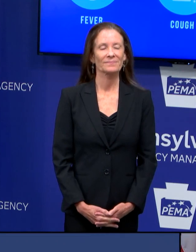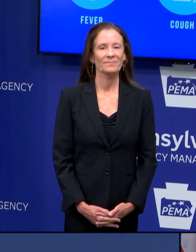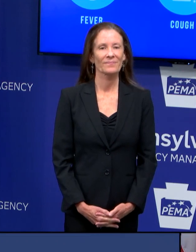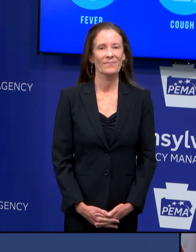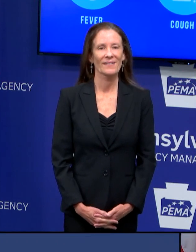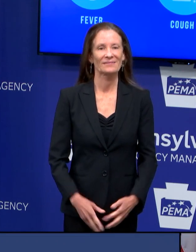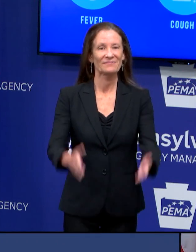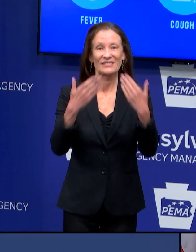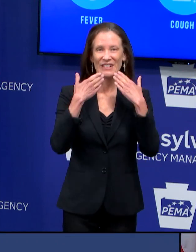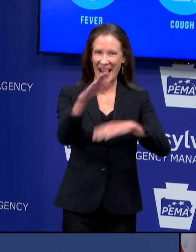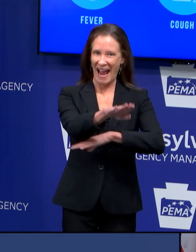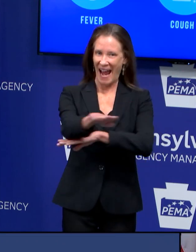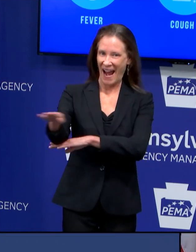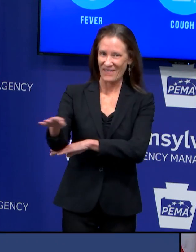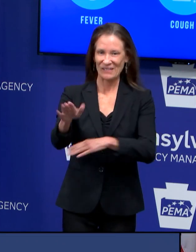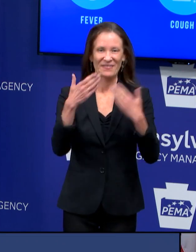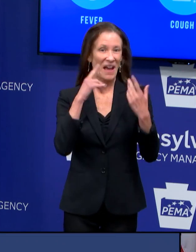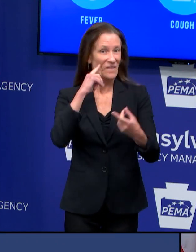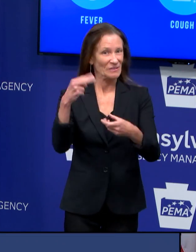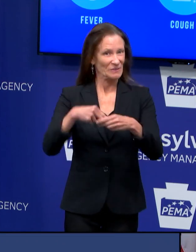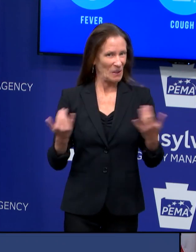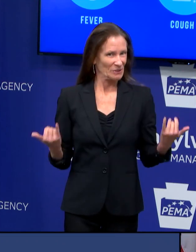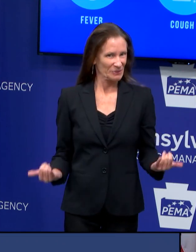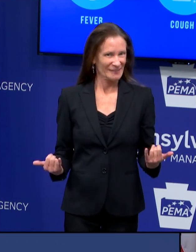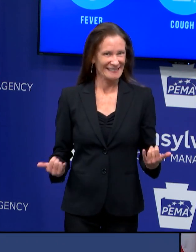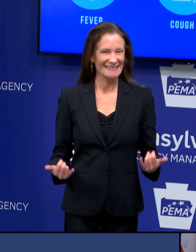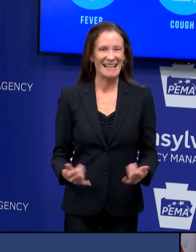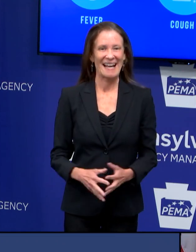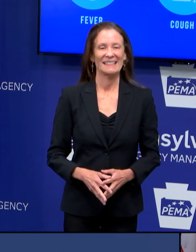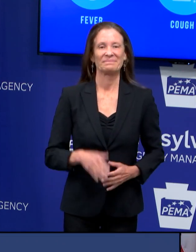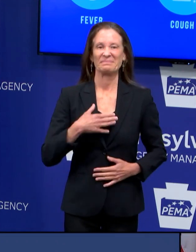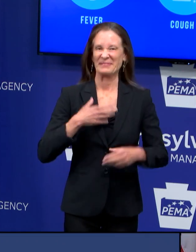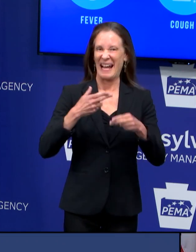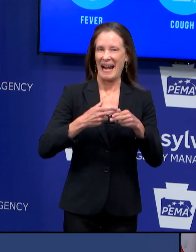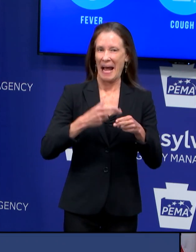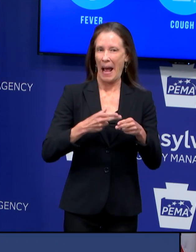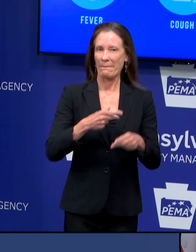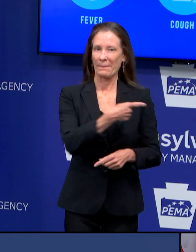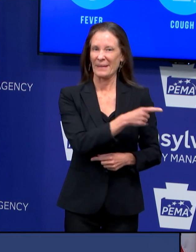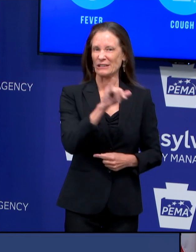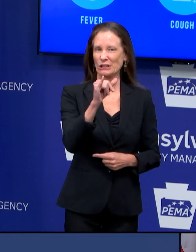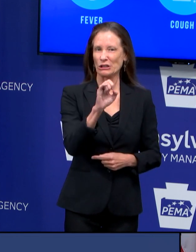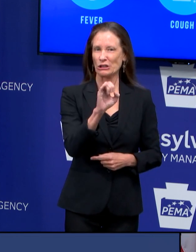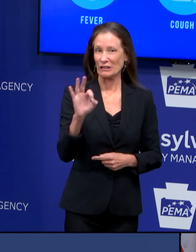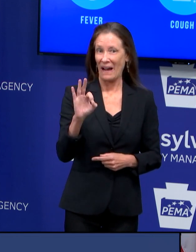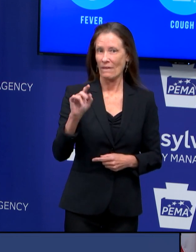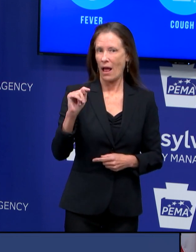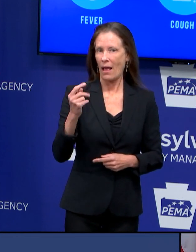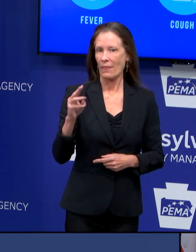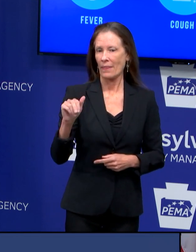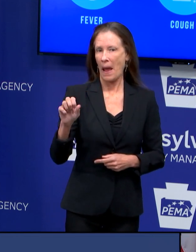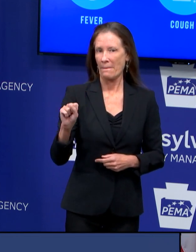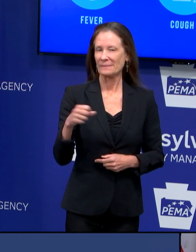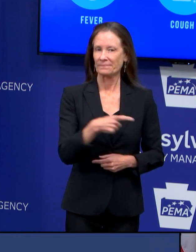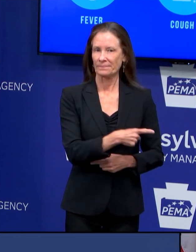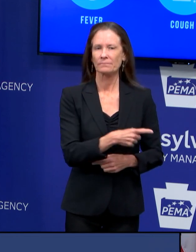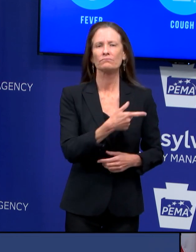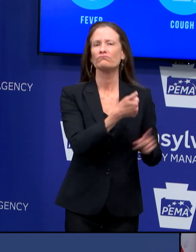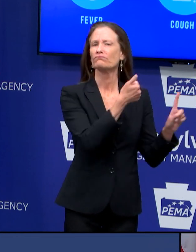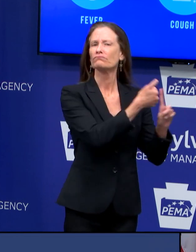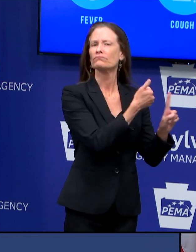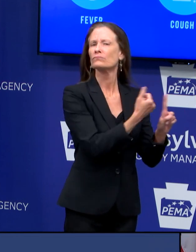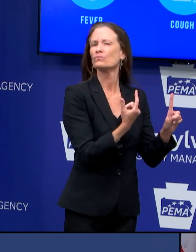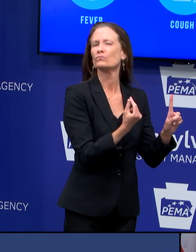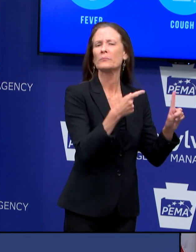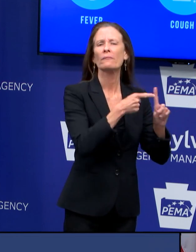Good afternoon, and thank you for joining us here today. My name is Jeff Thomas. I'm the Executive Deputy Director here at PEMA. As you may know, the